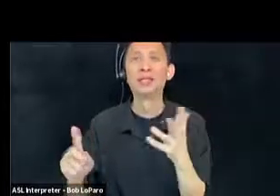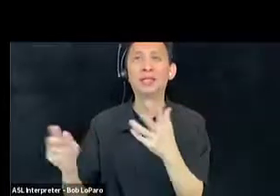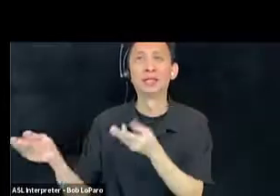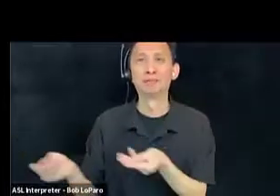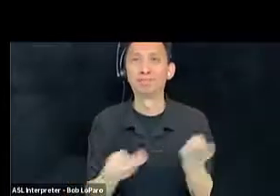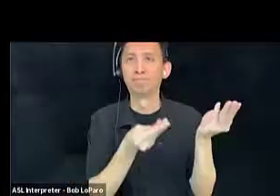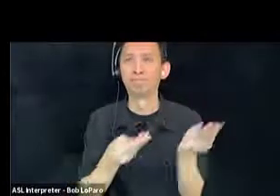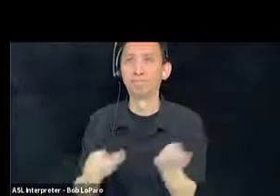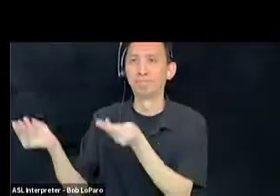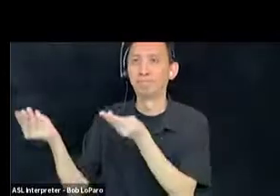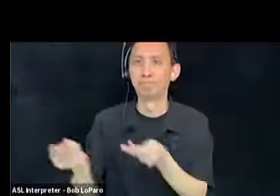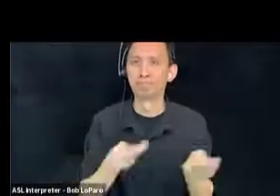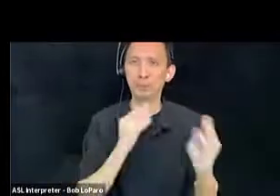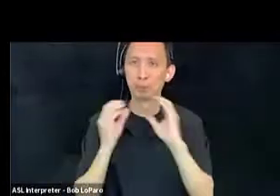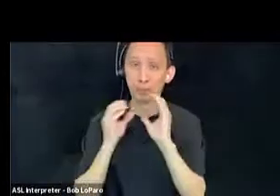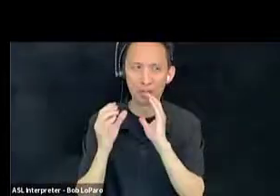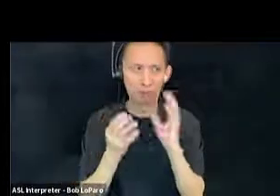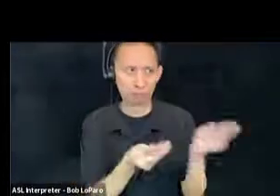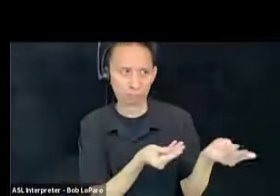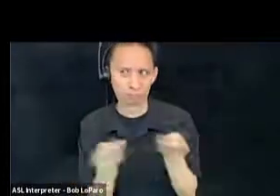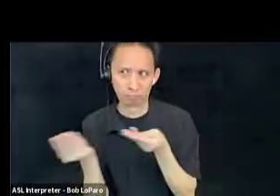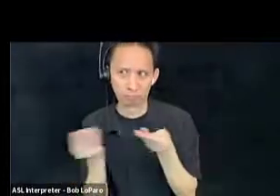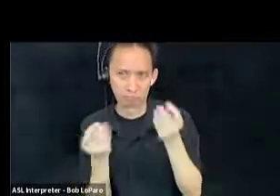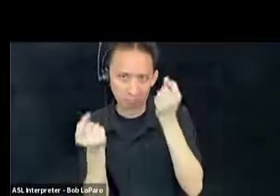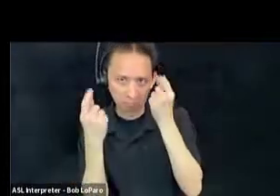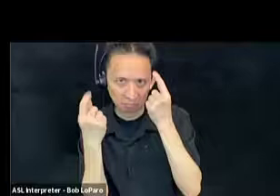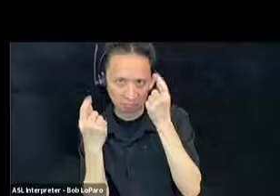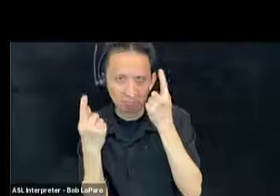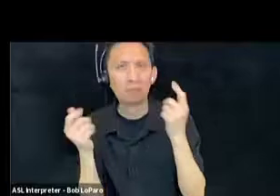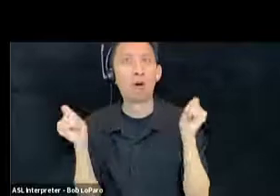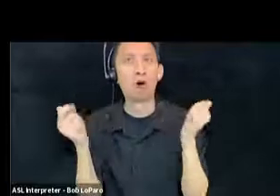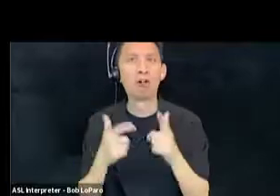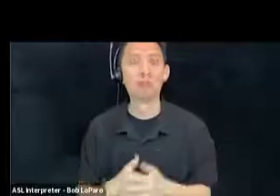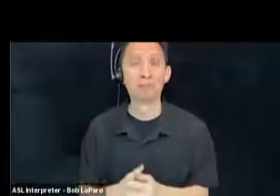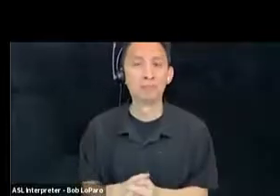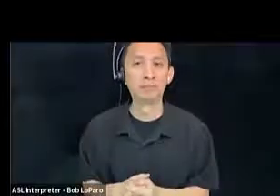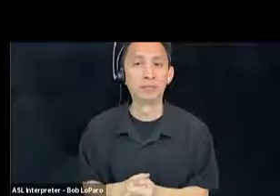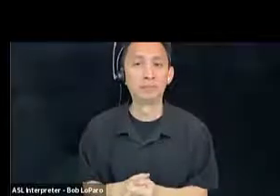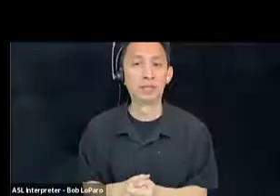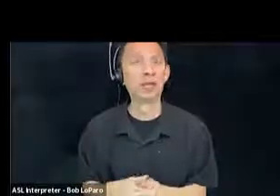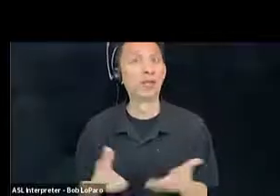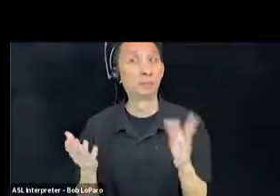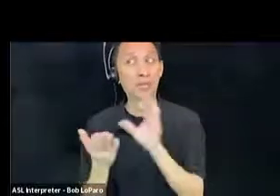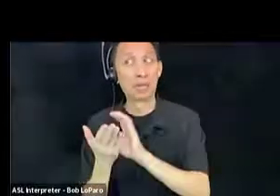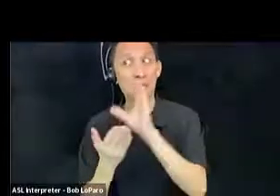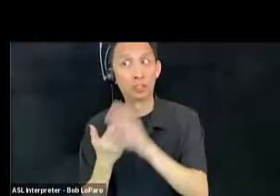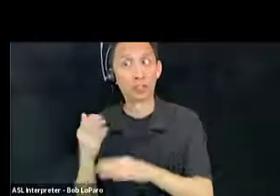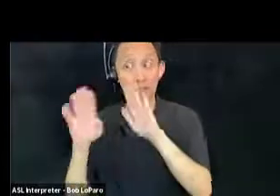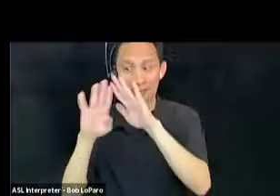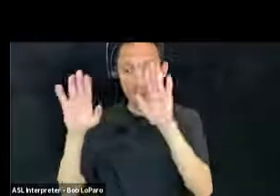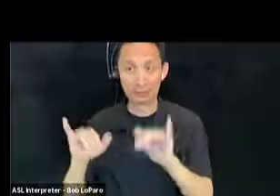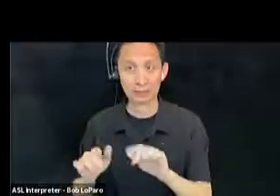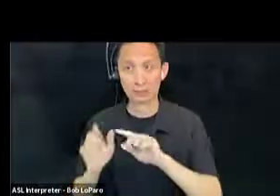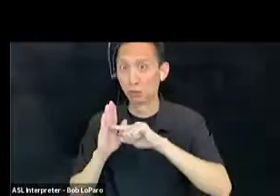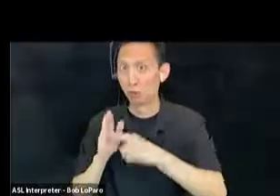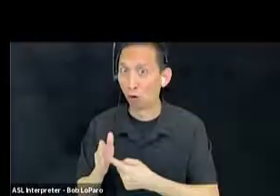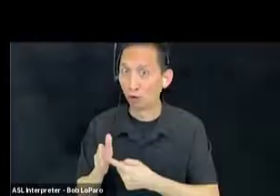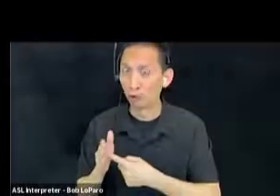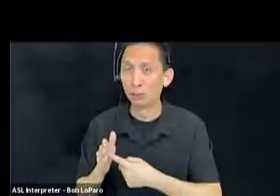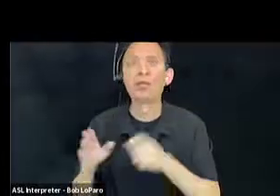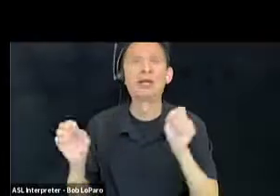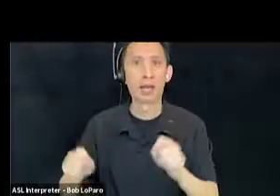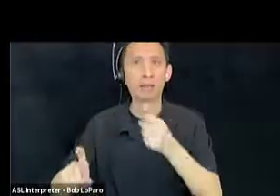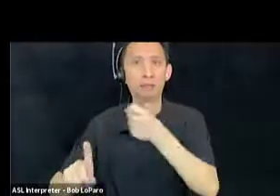of course, at the structure of a calendar system, but I also want you guys to see how that can expand out to other modes of communication or